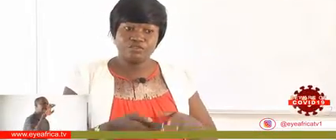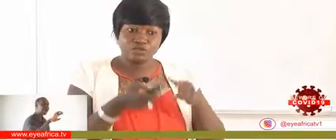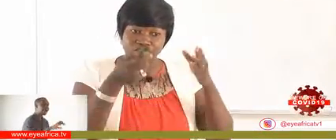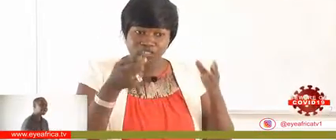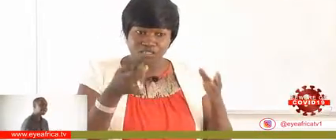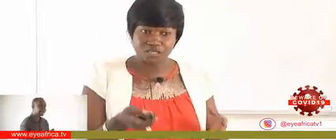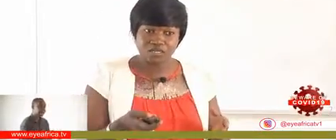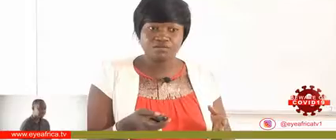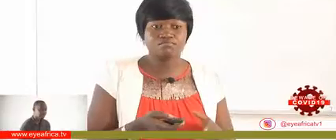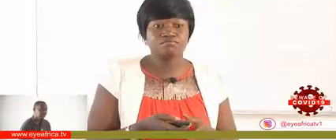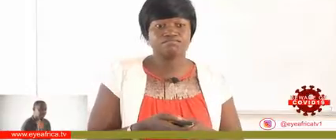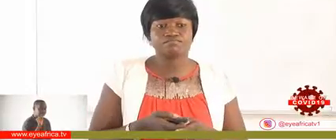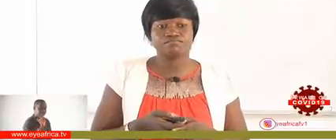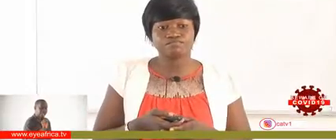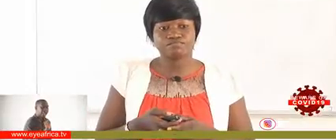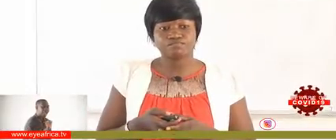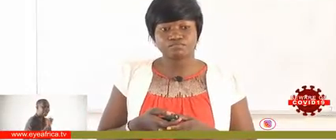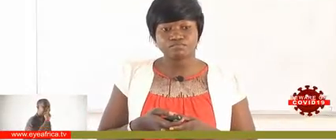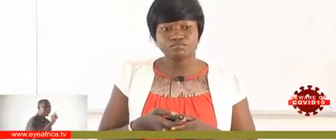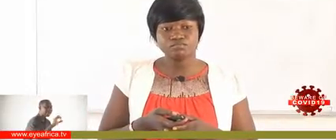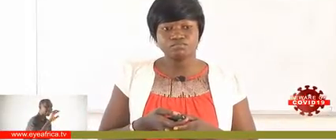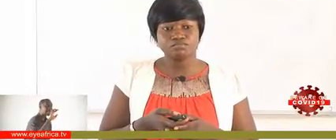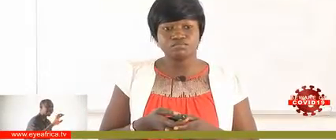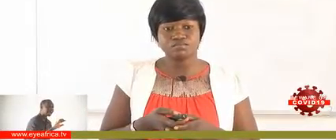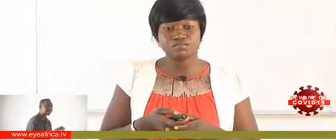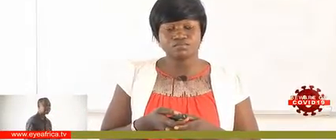You may use sir,